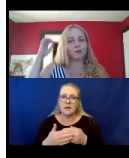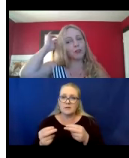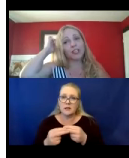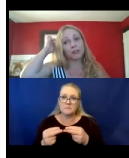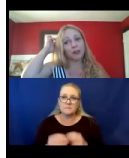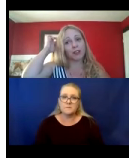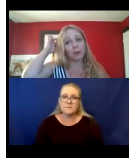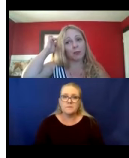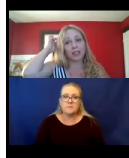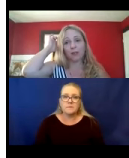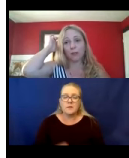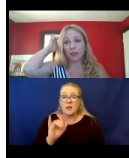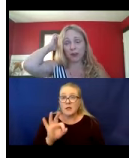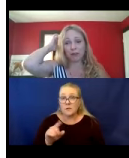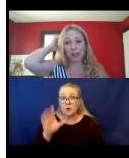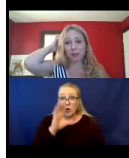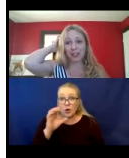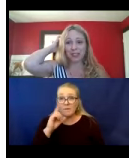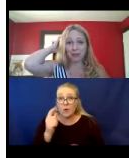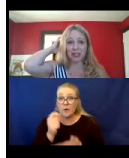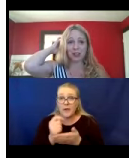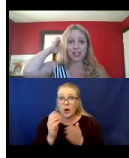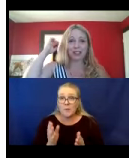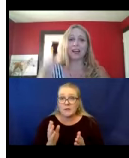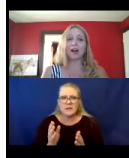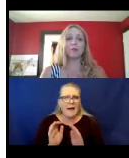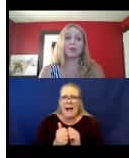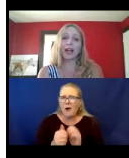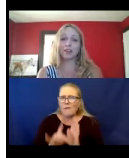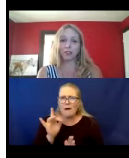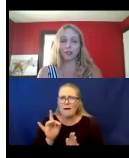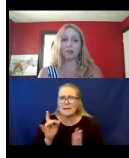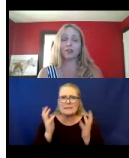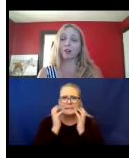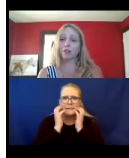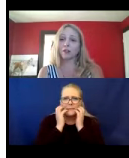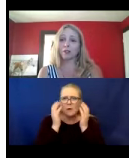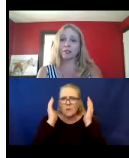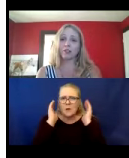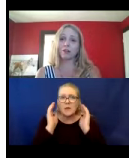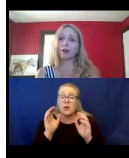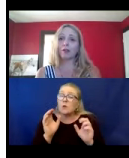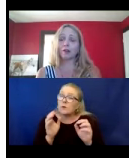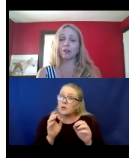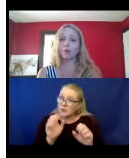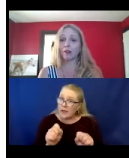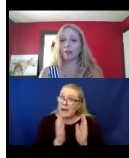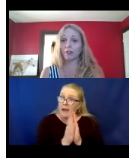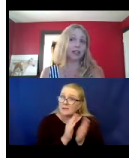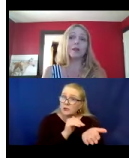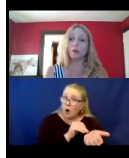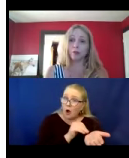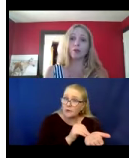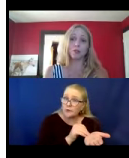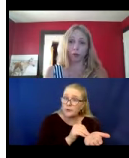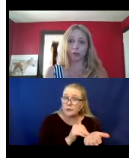So if you're looking for a therapist, how in the world do I find one? That seems daunting. You can ask your doctor, your physician, or other healthcare providers.